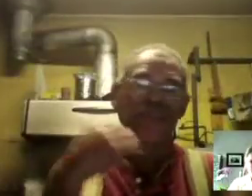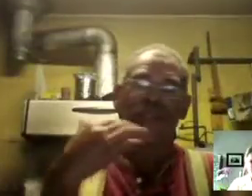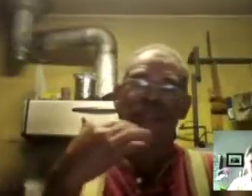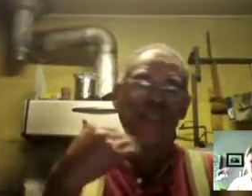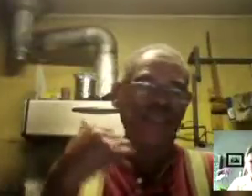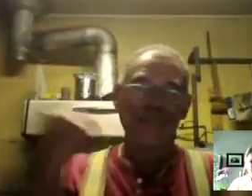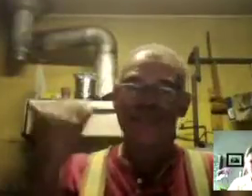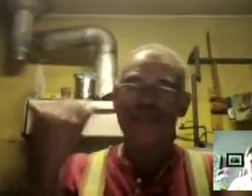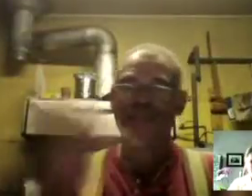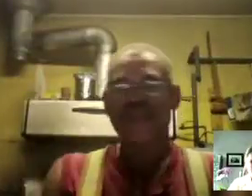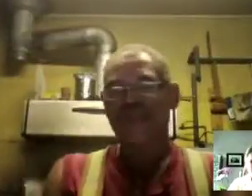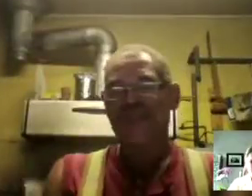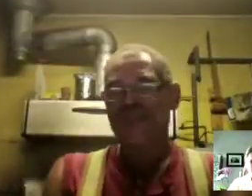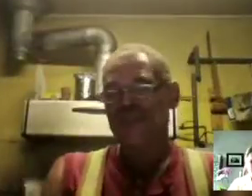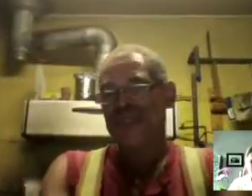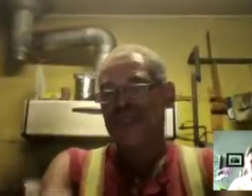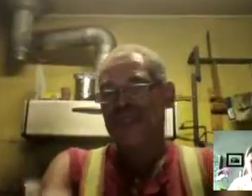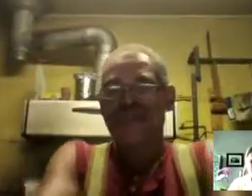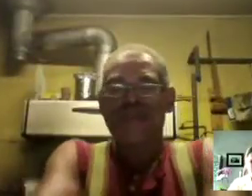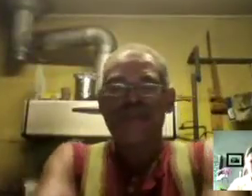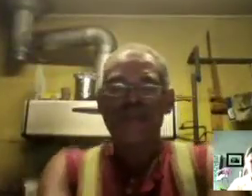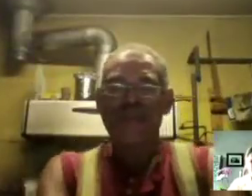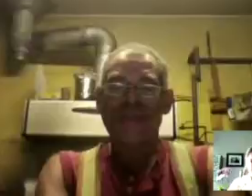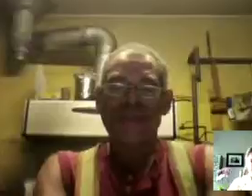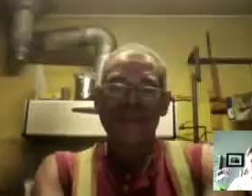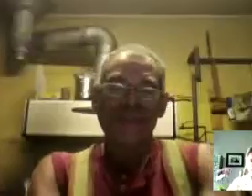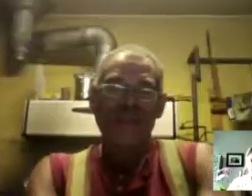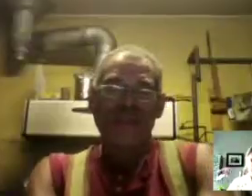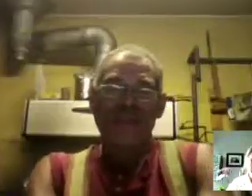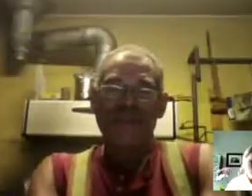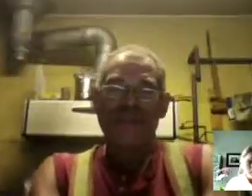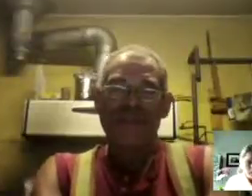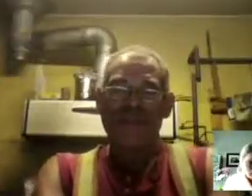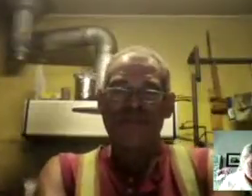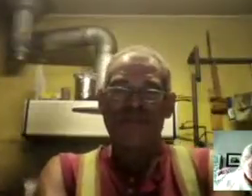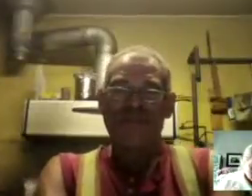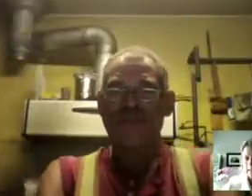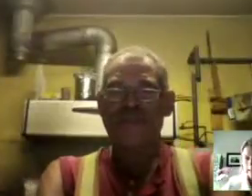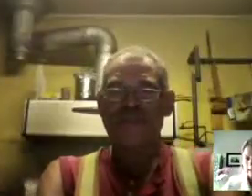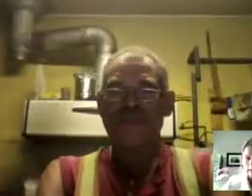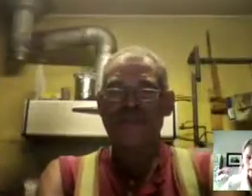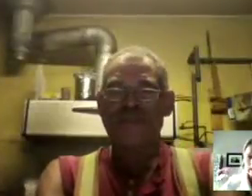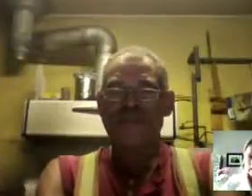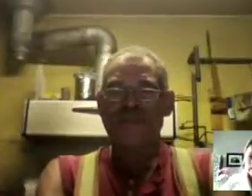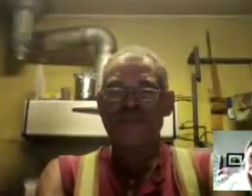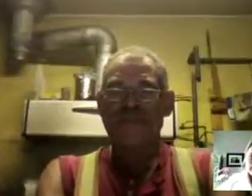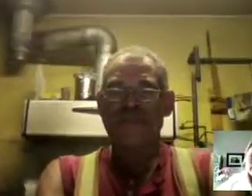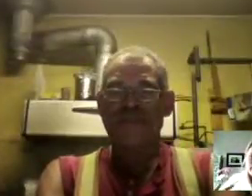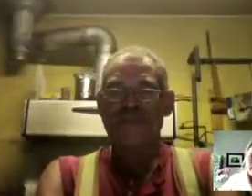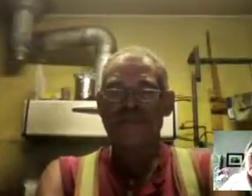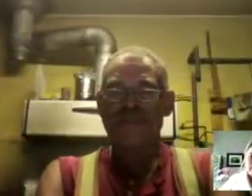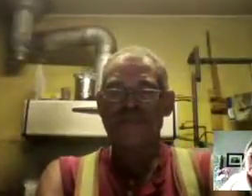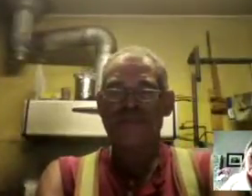long term, but I'm not the only one that's in my situation with it. So What I've learned